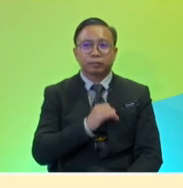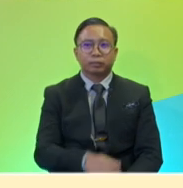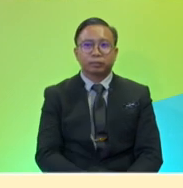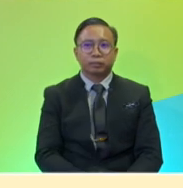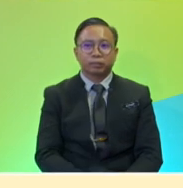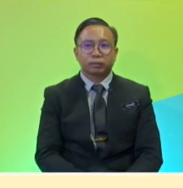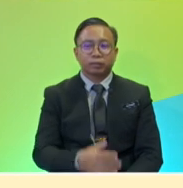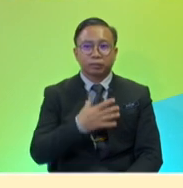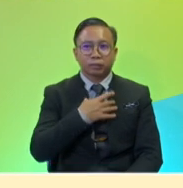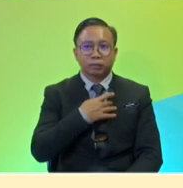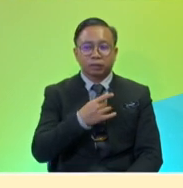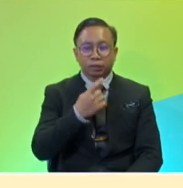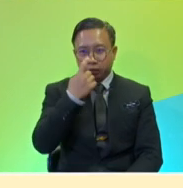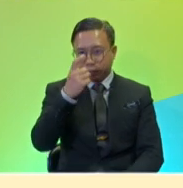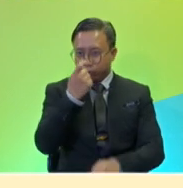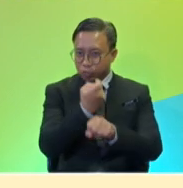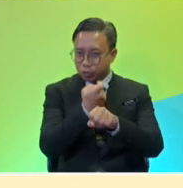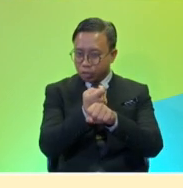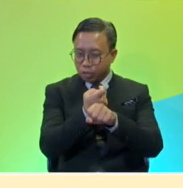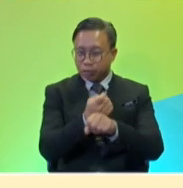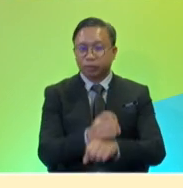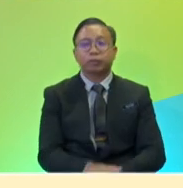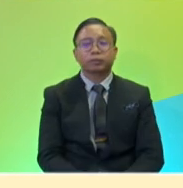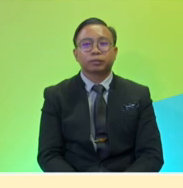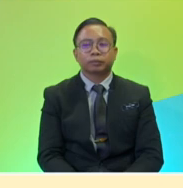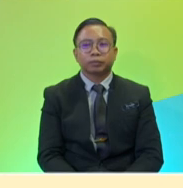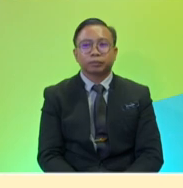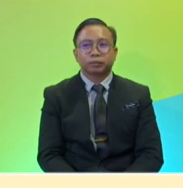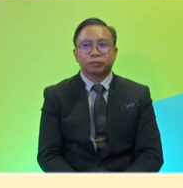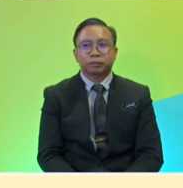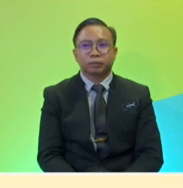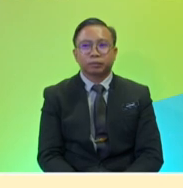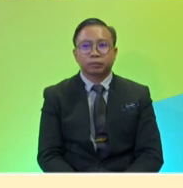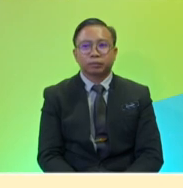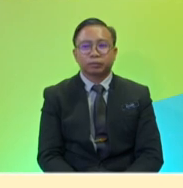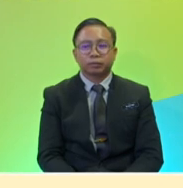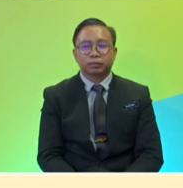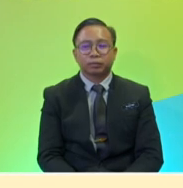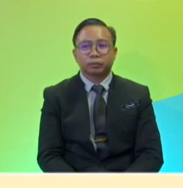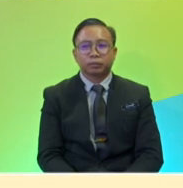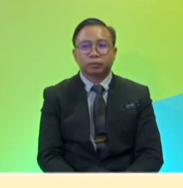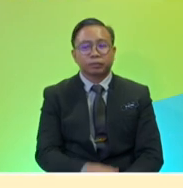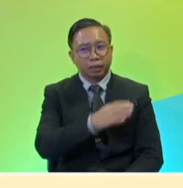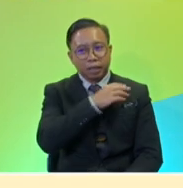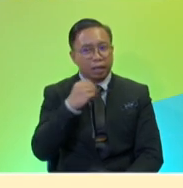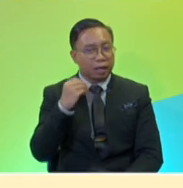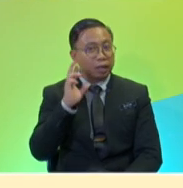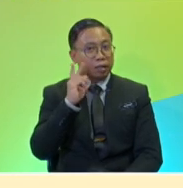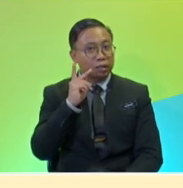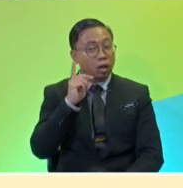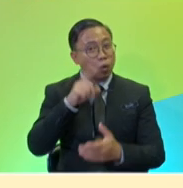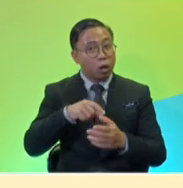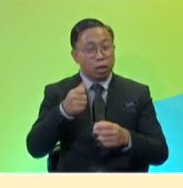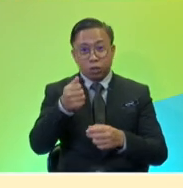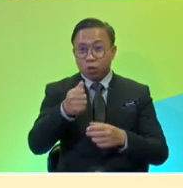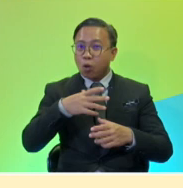I love look for shells. You love looking for shells. Okay. And how about Raksha? What do you like to do at the